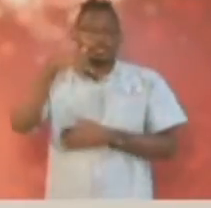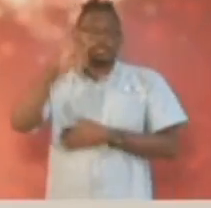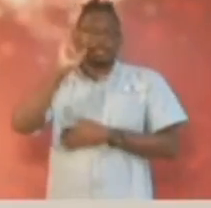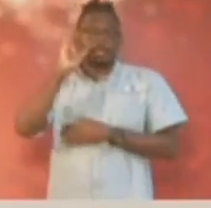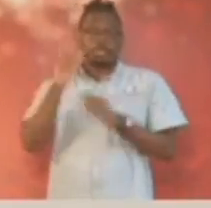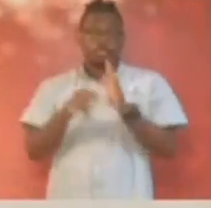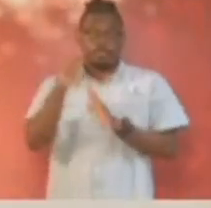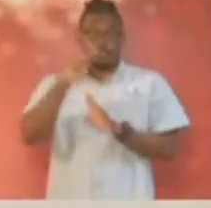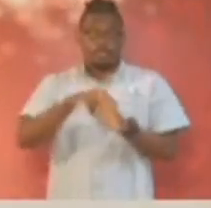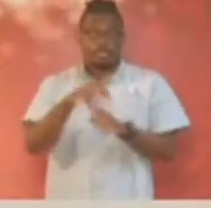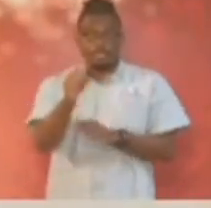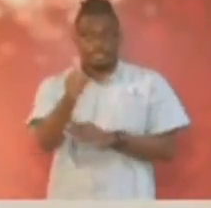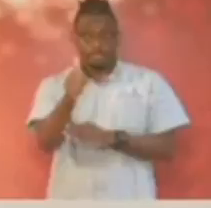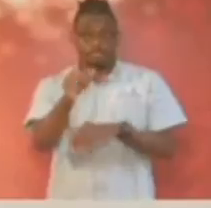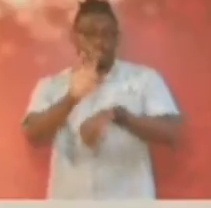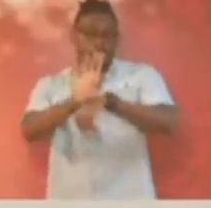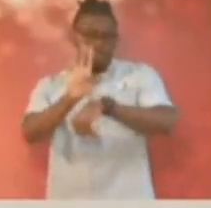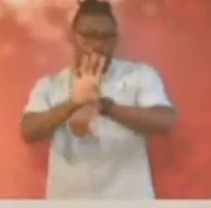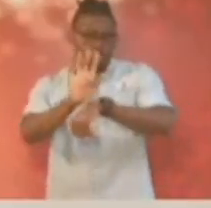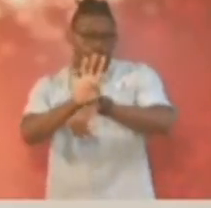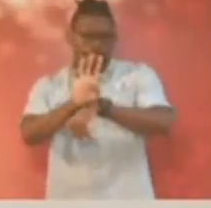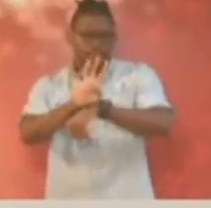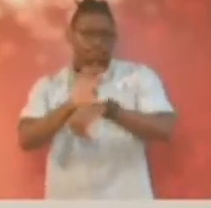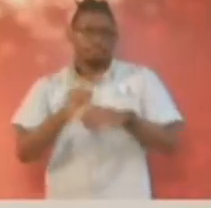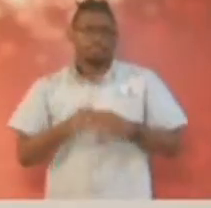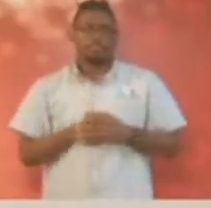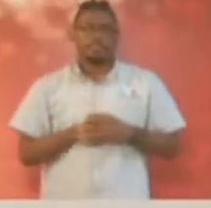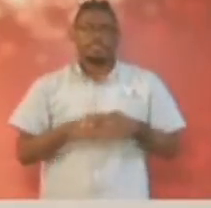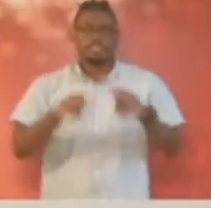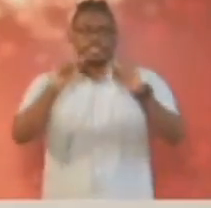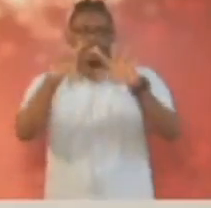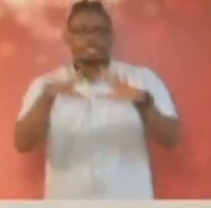date and time, we had tested